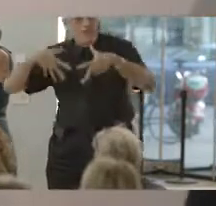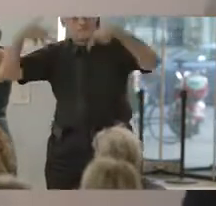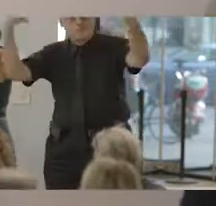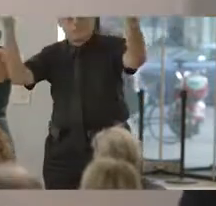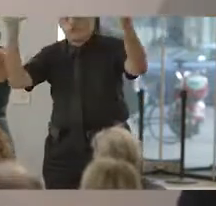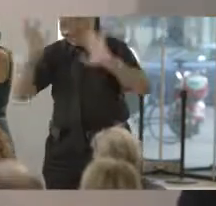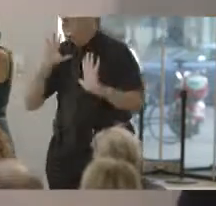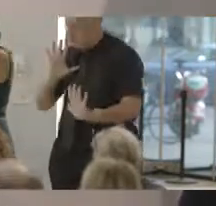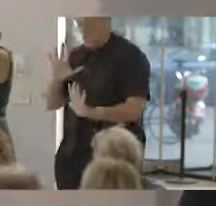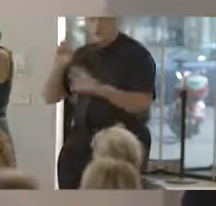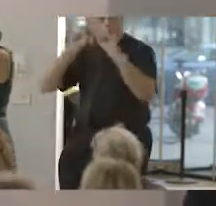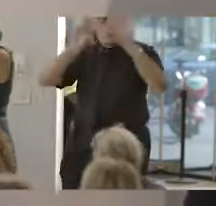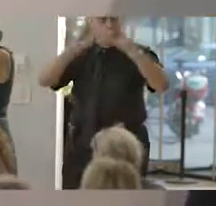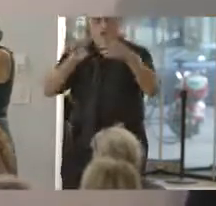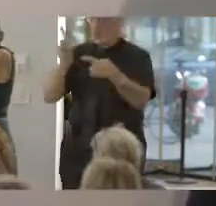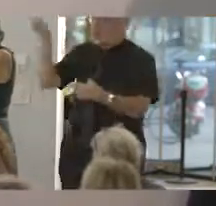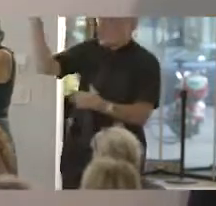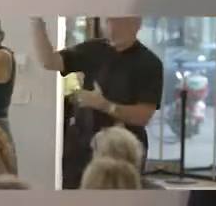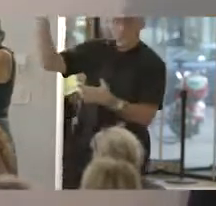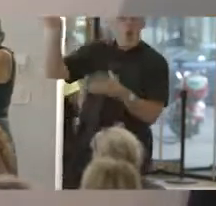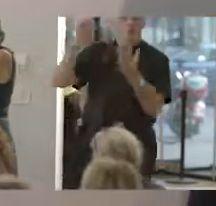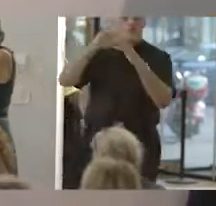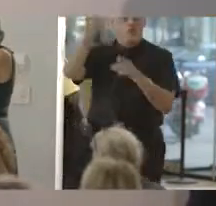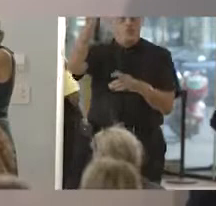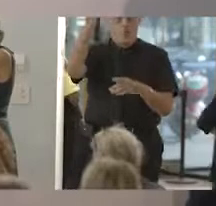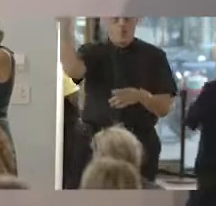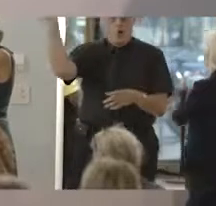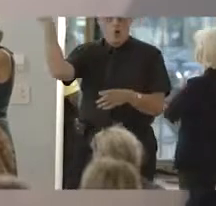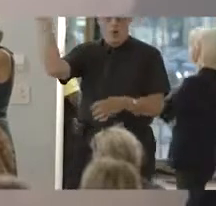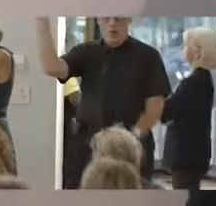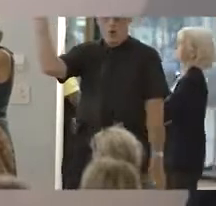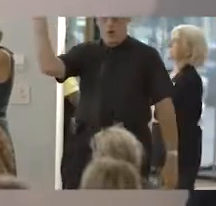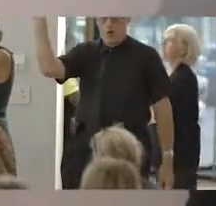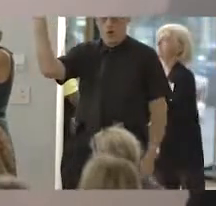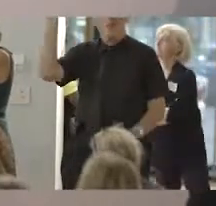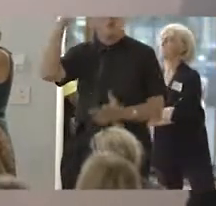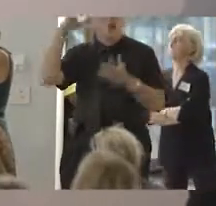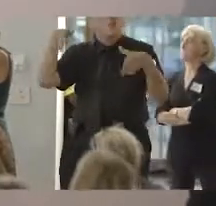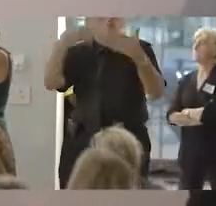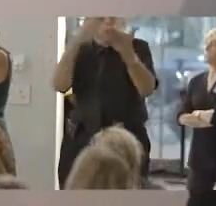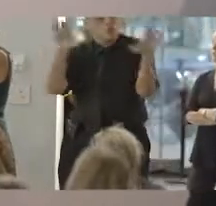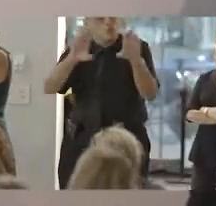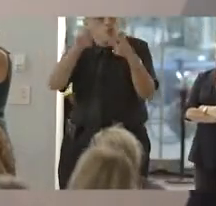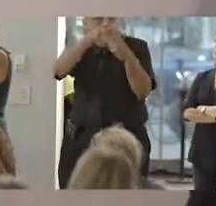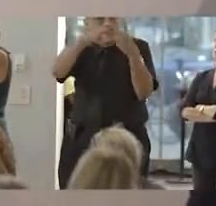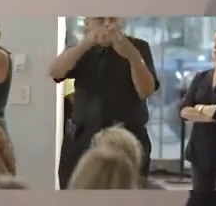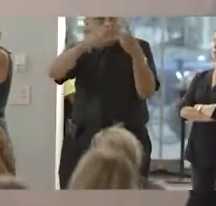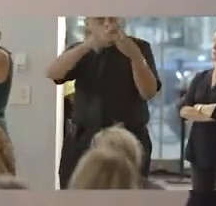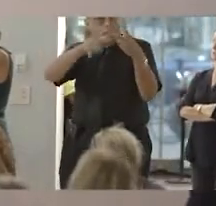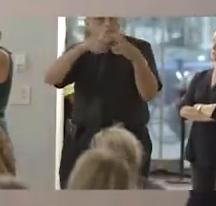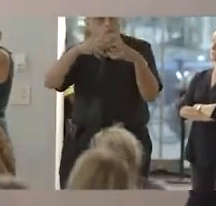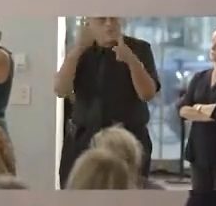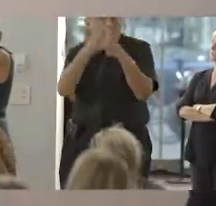thank you. So again, just to clarify this, so on Reach 4, that's what we're talking about, and that's why we're proposing to do what we're doing, because we have to wrestle with